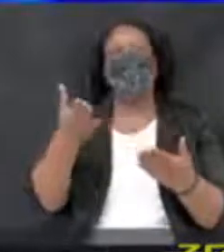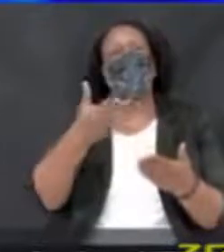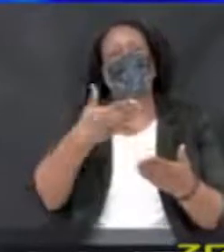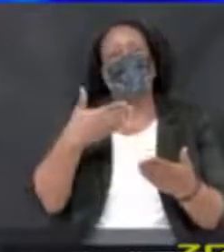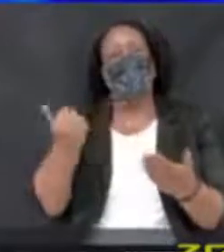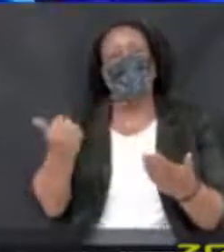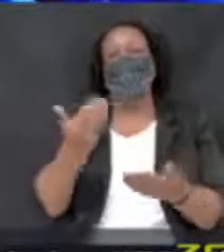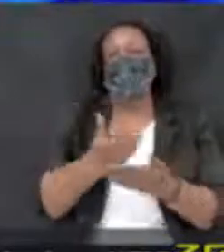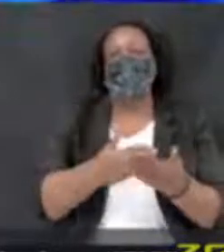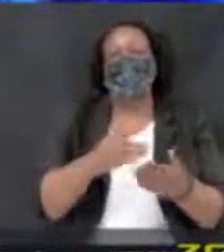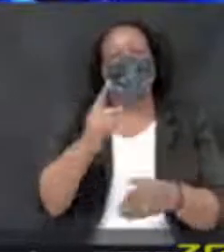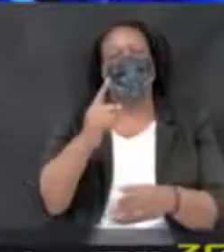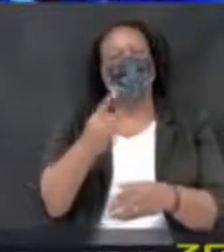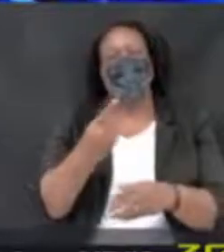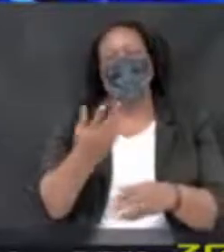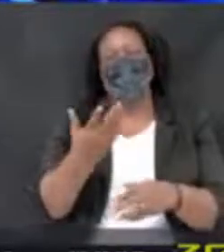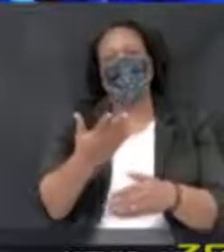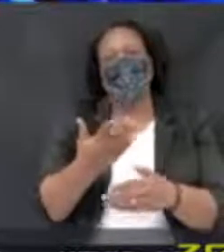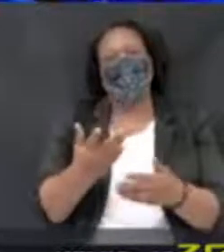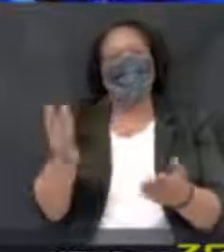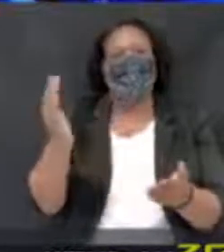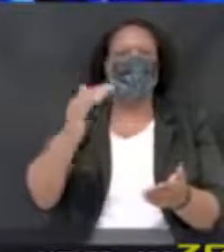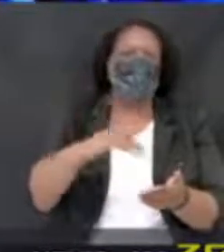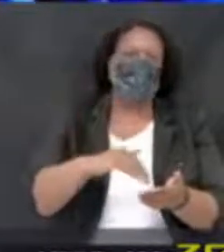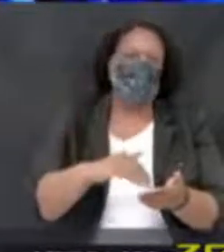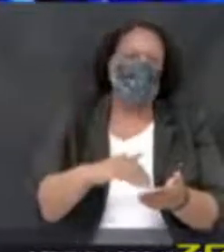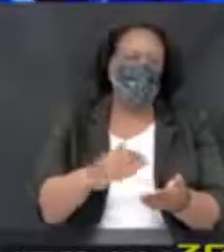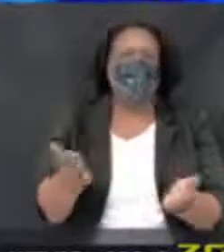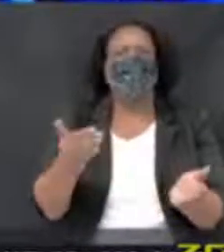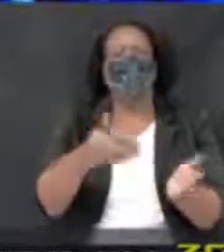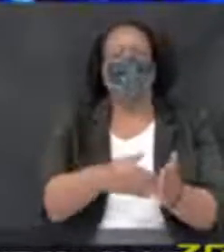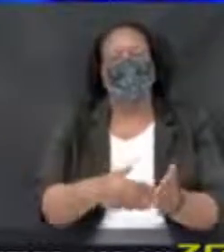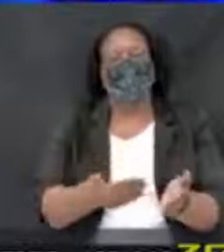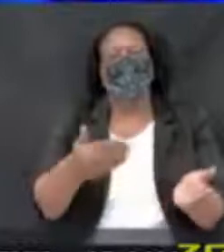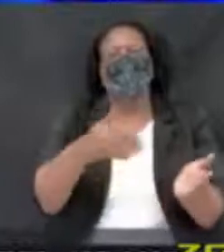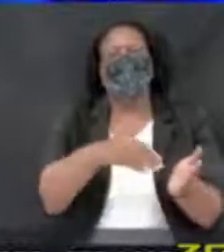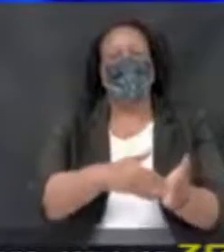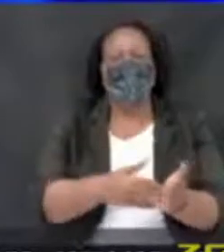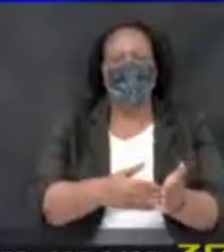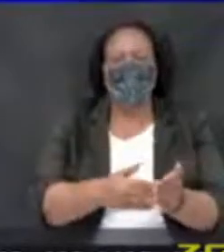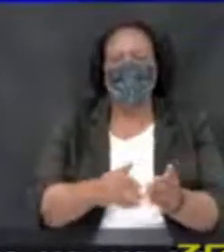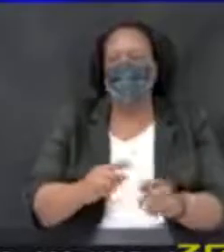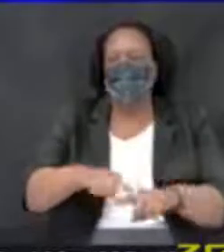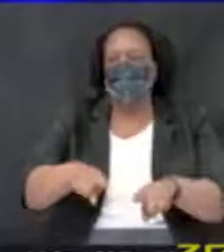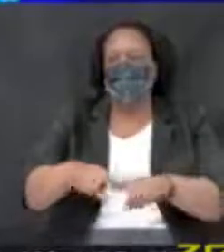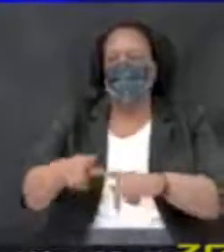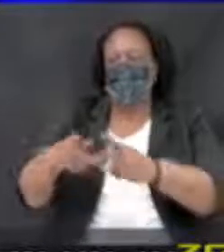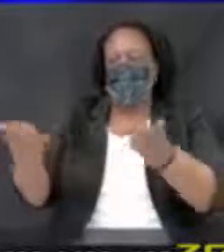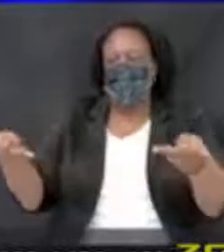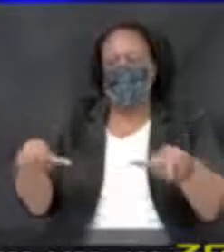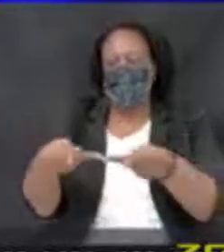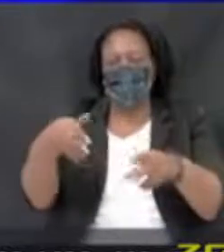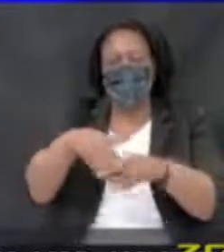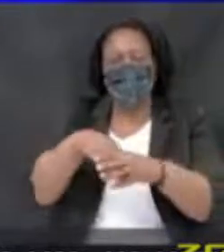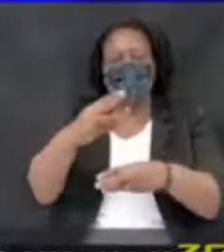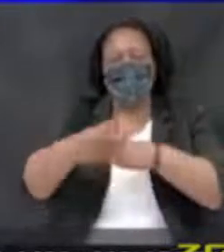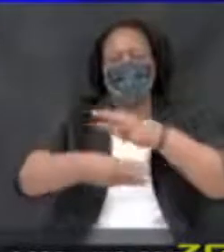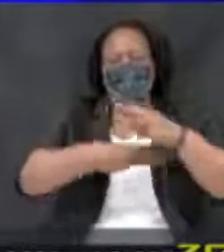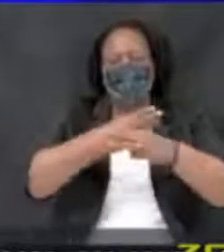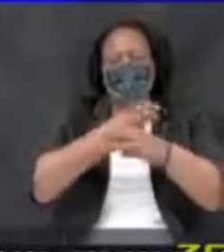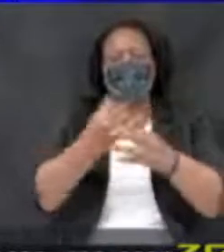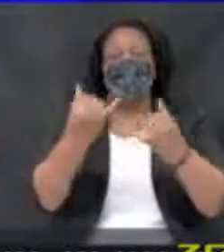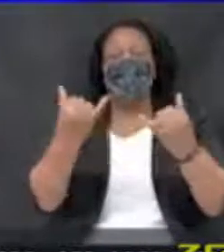have new cases popping up. You have areas of the world where they're now